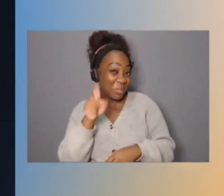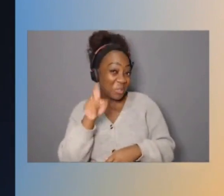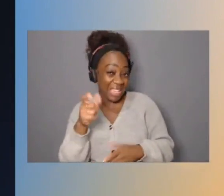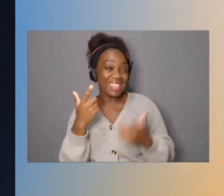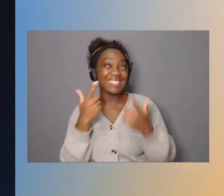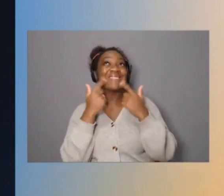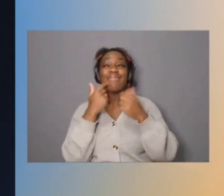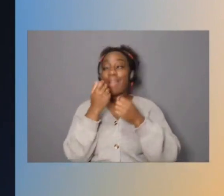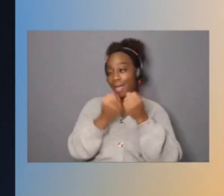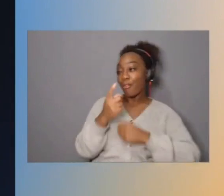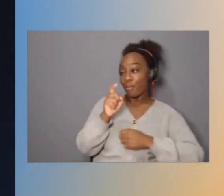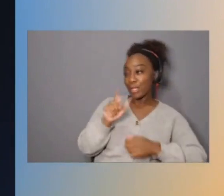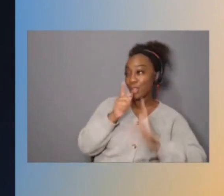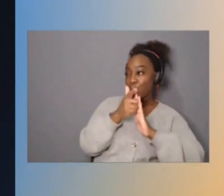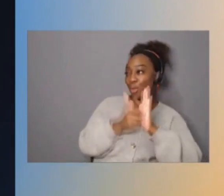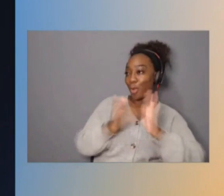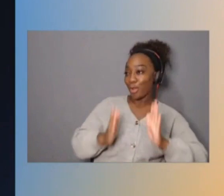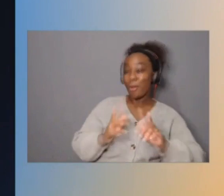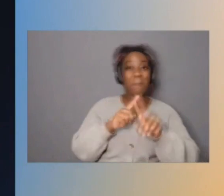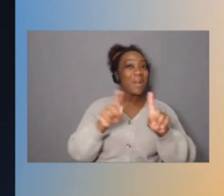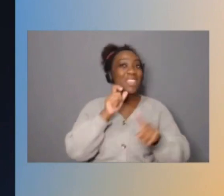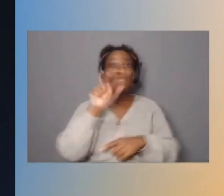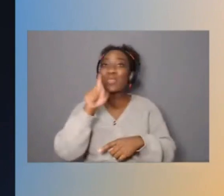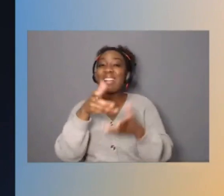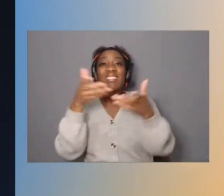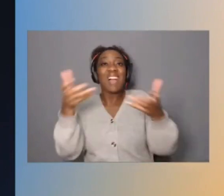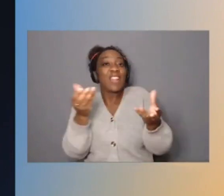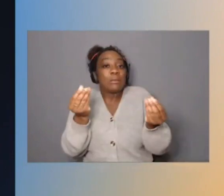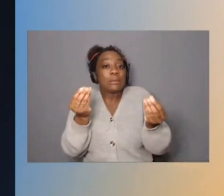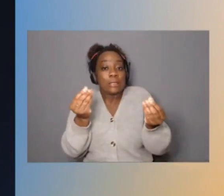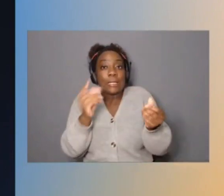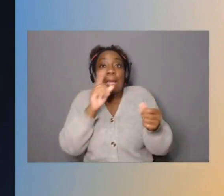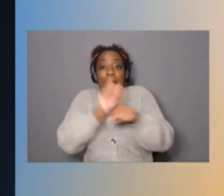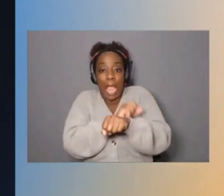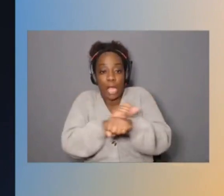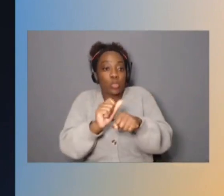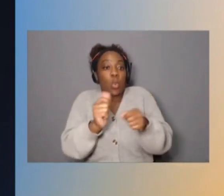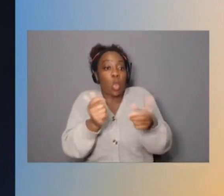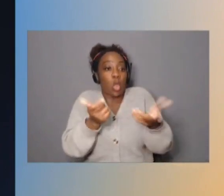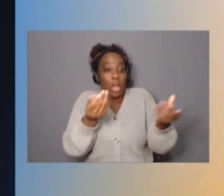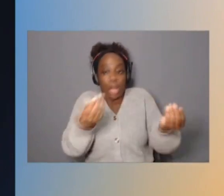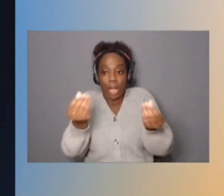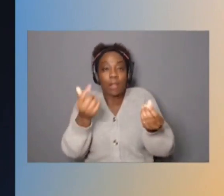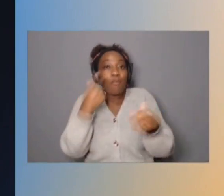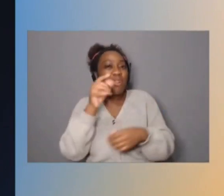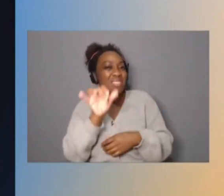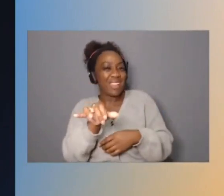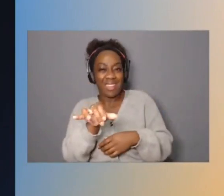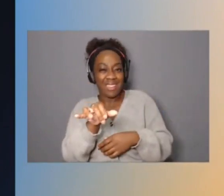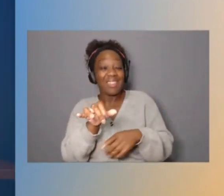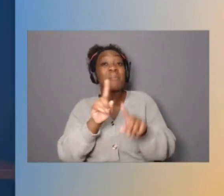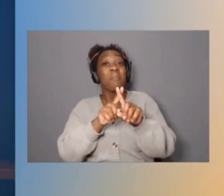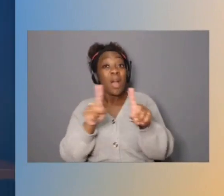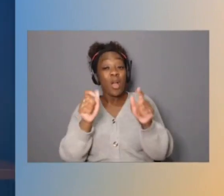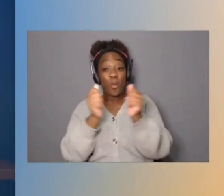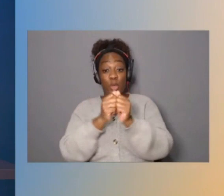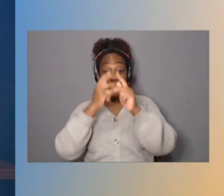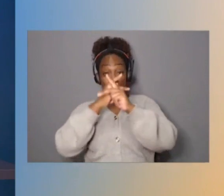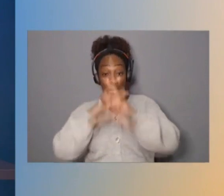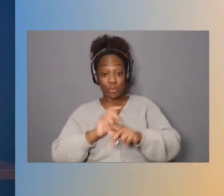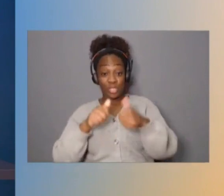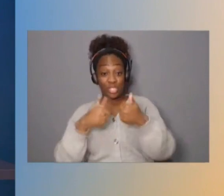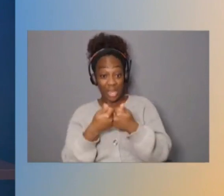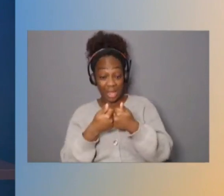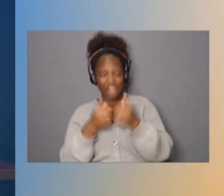don't need a lot of capital to do this. Yeah. But with the compute challenge of electronic design automation, they've now